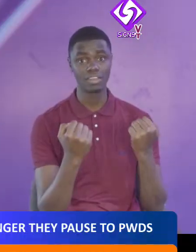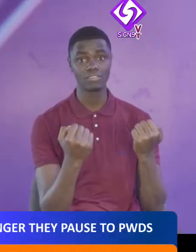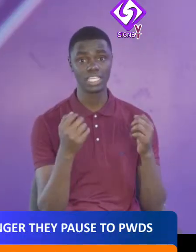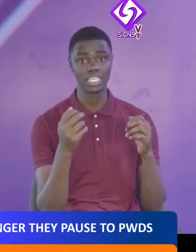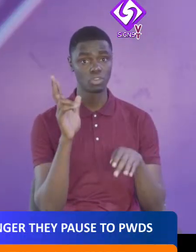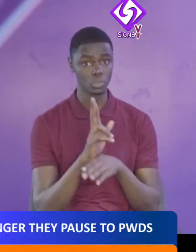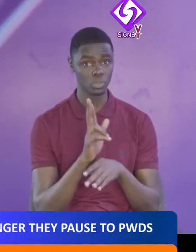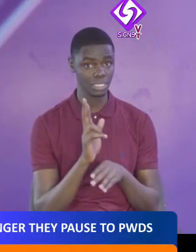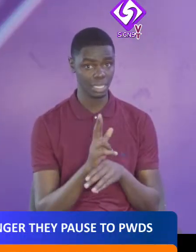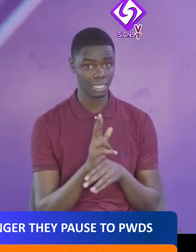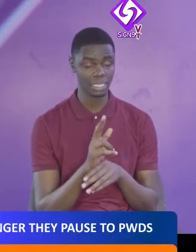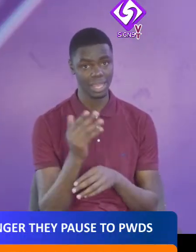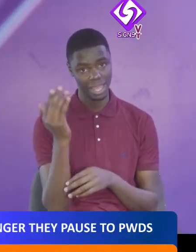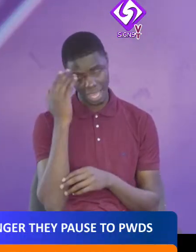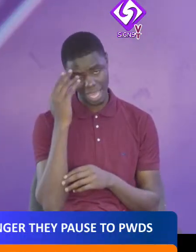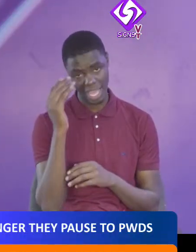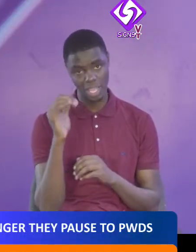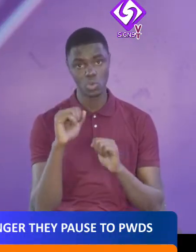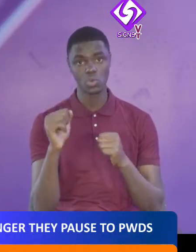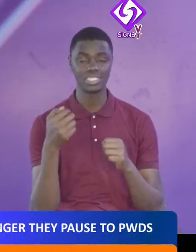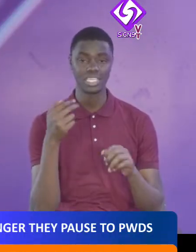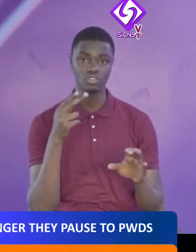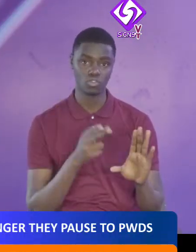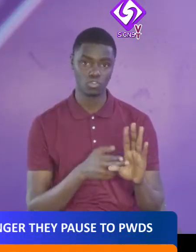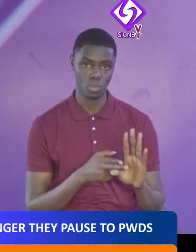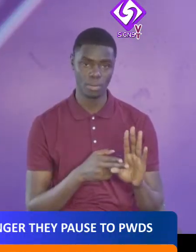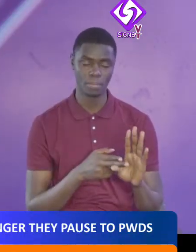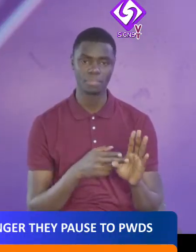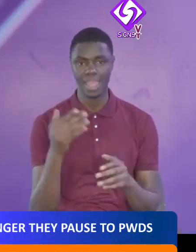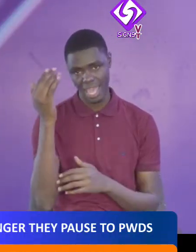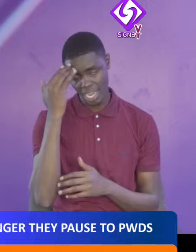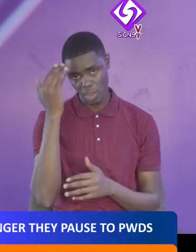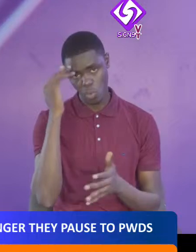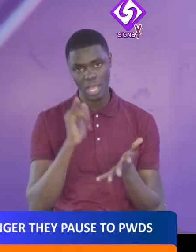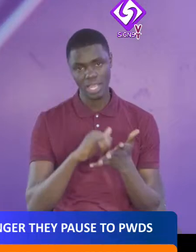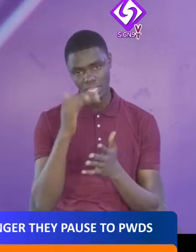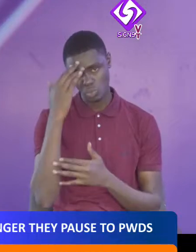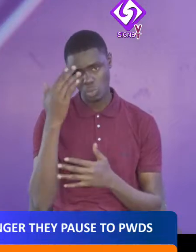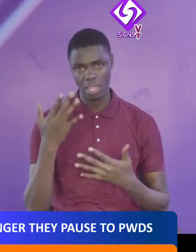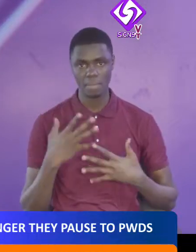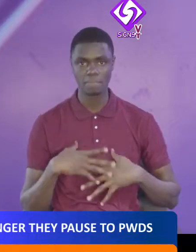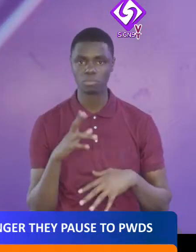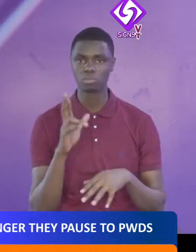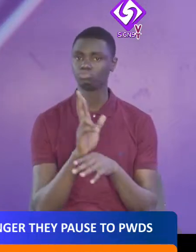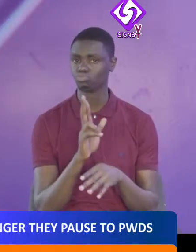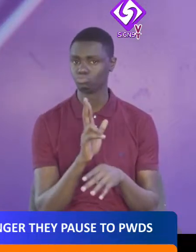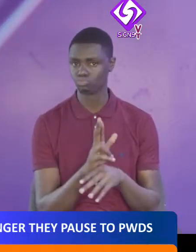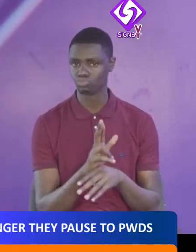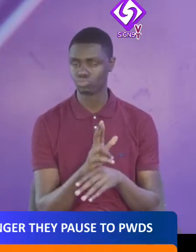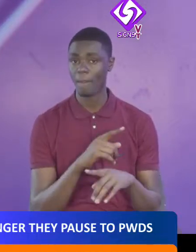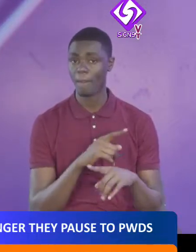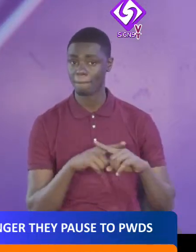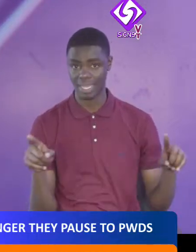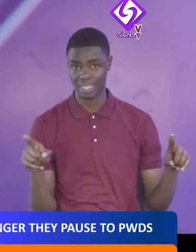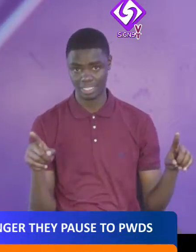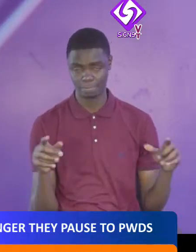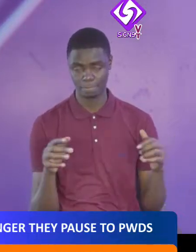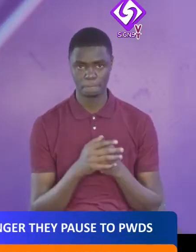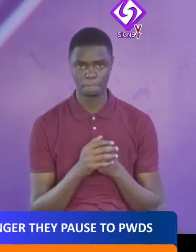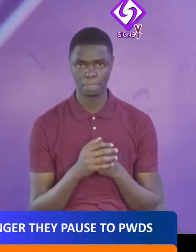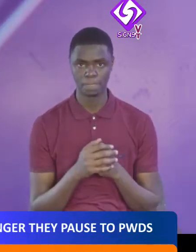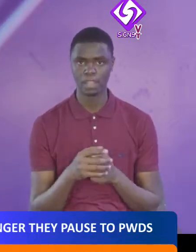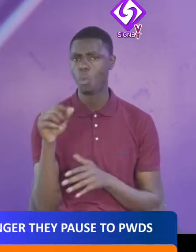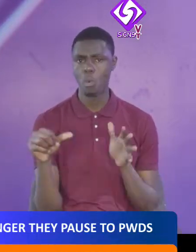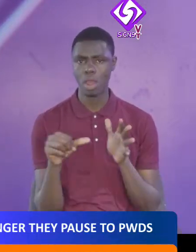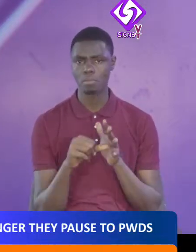it, I know it saves on fuel, and I know that's why people use them. However, one problem